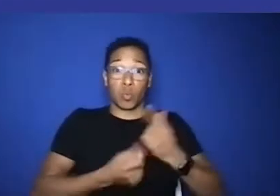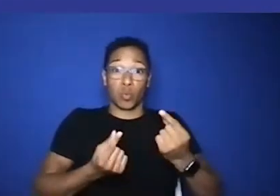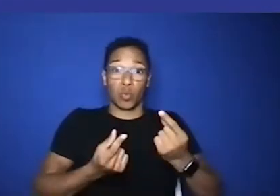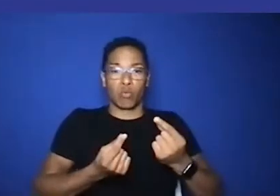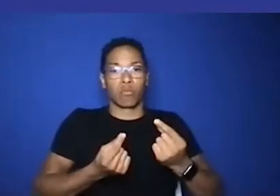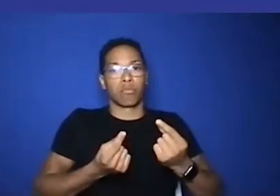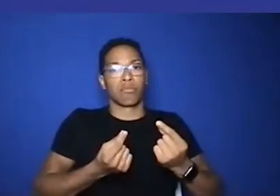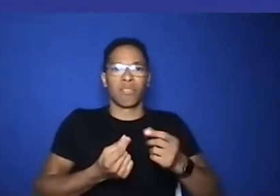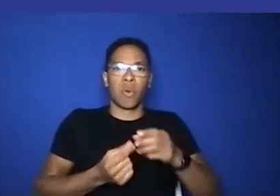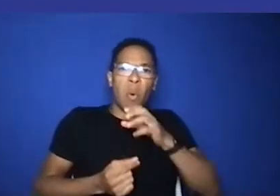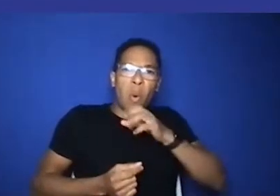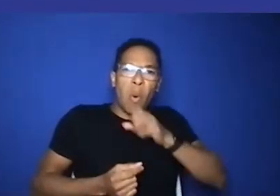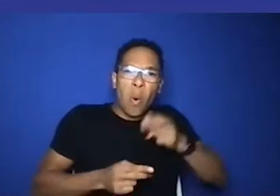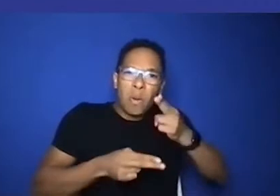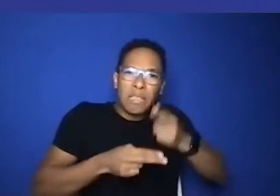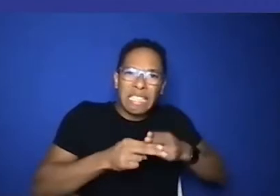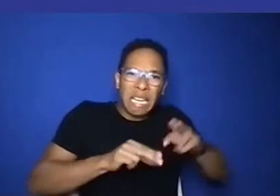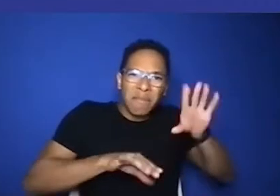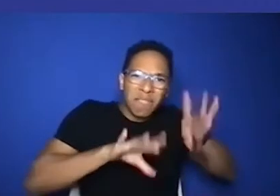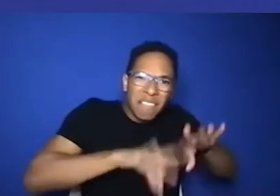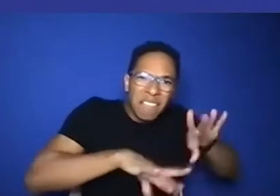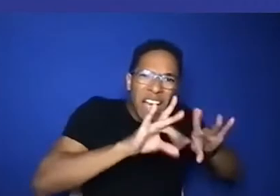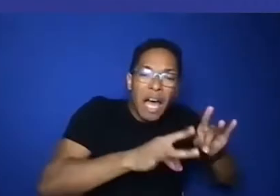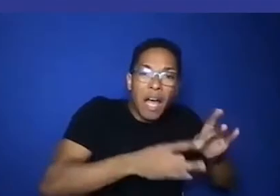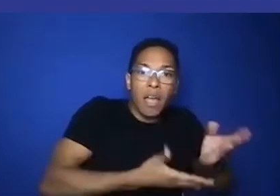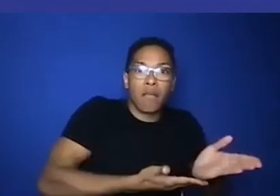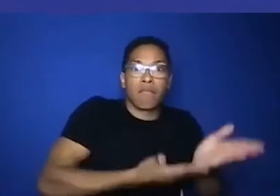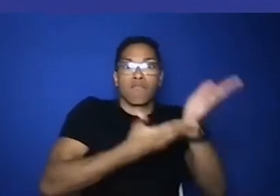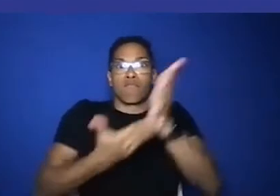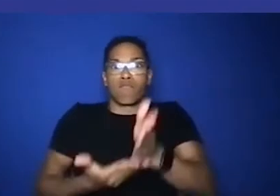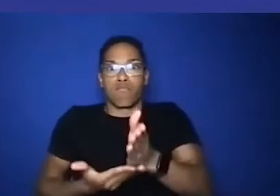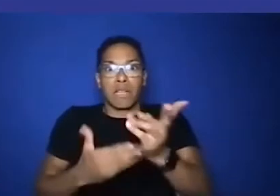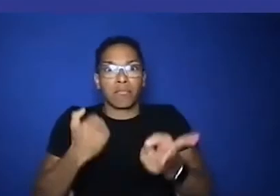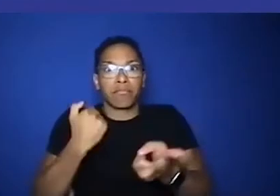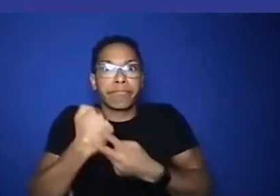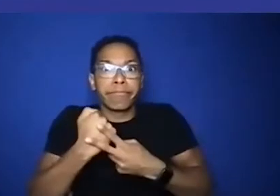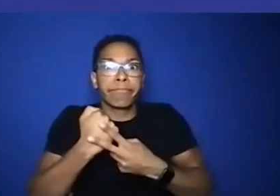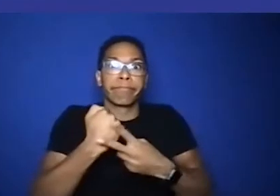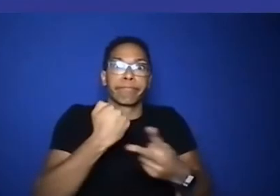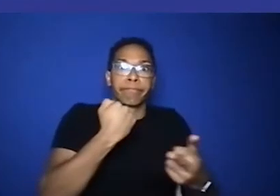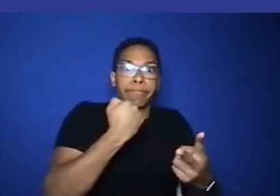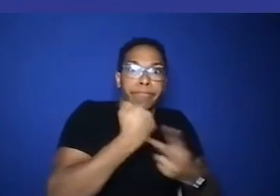back, bringing people back, and bringing them